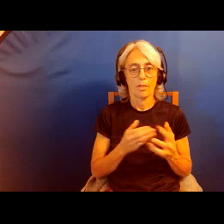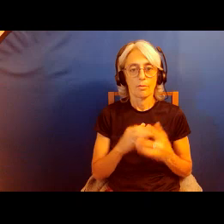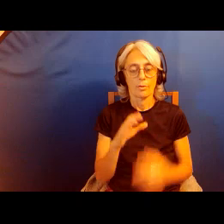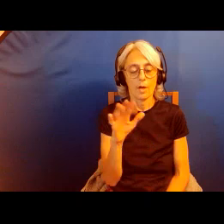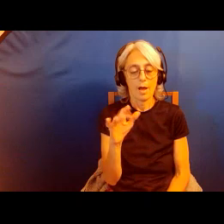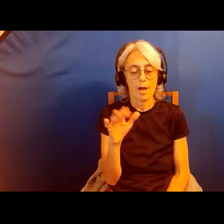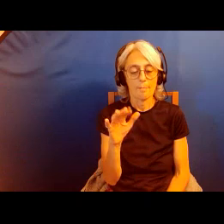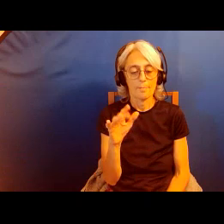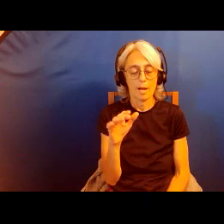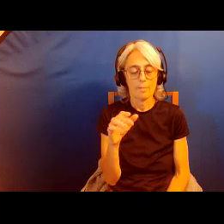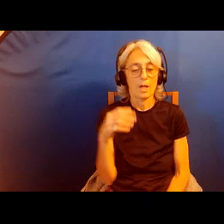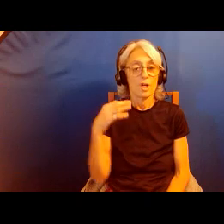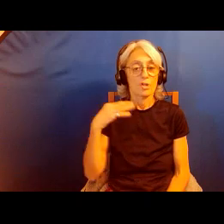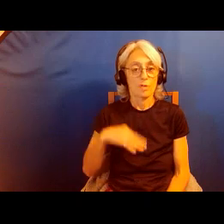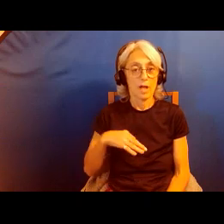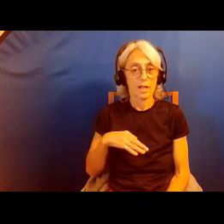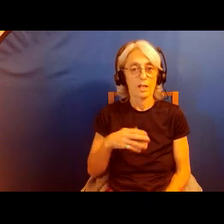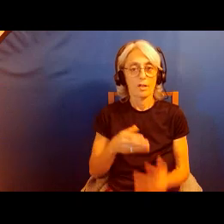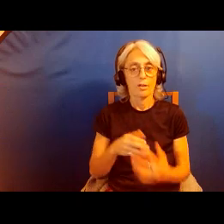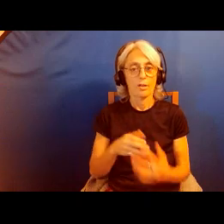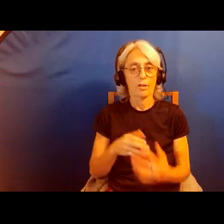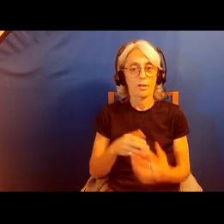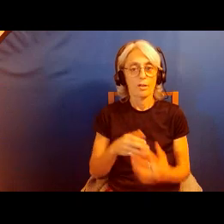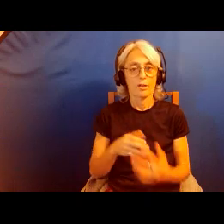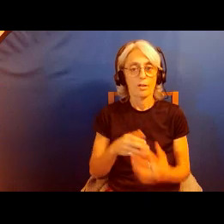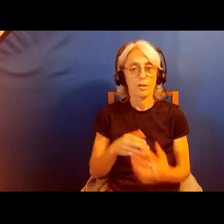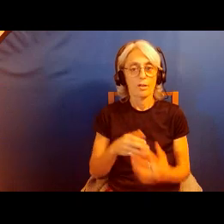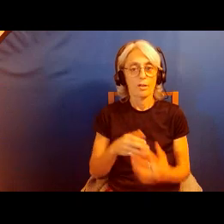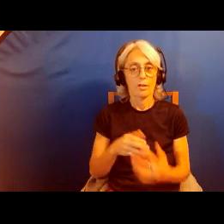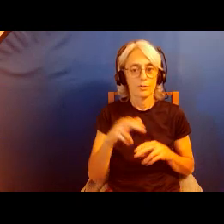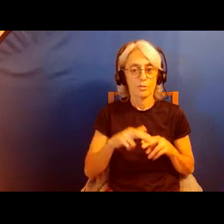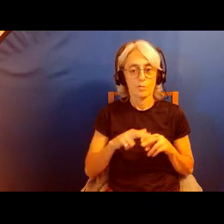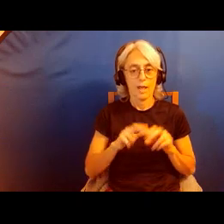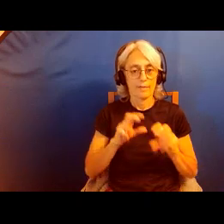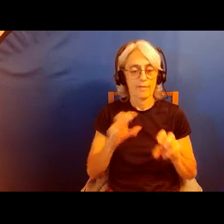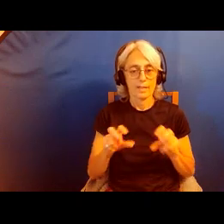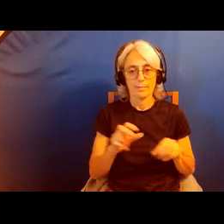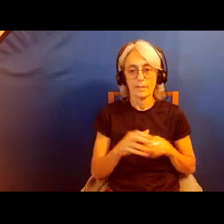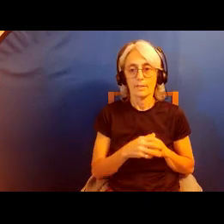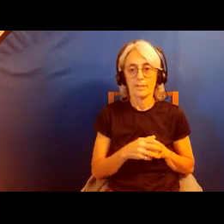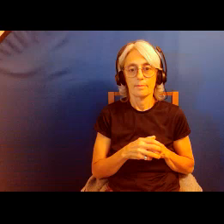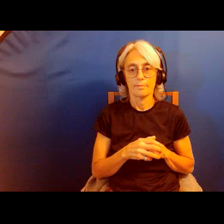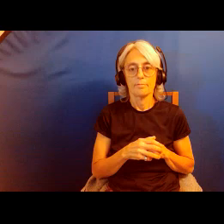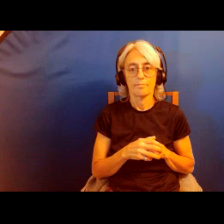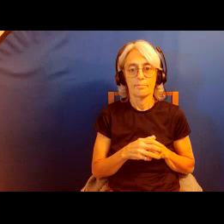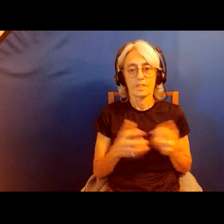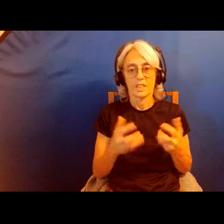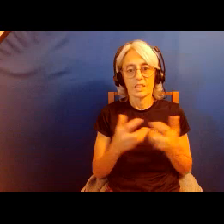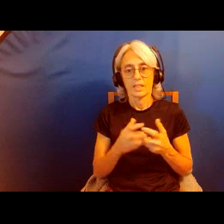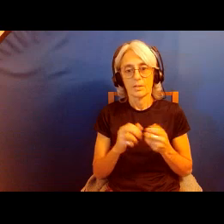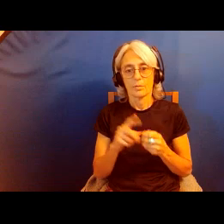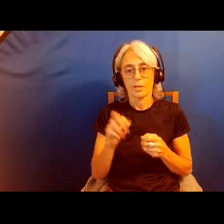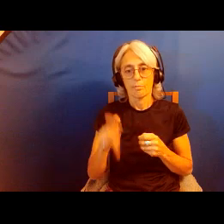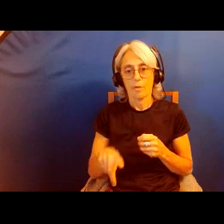And the credit would be through prioritizing future rail investments that are consistent with Prop